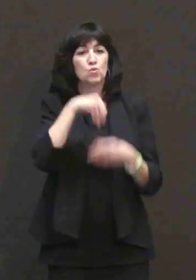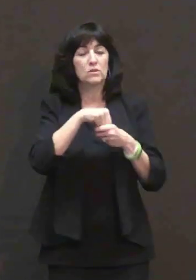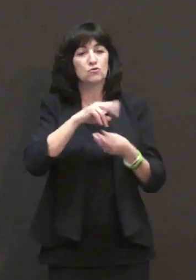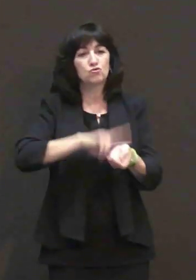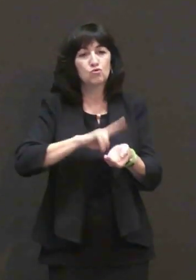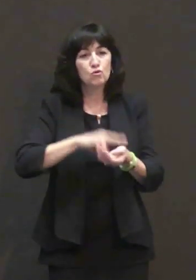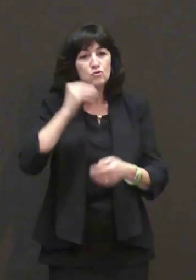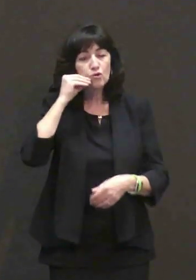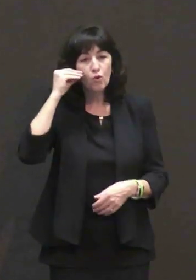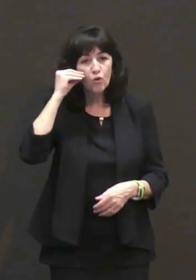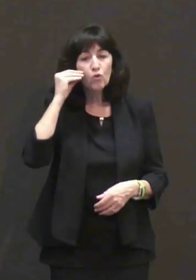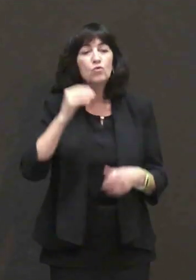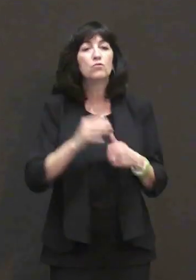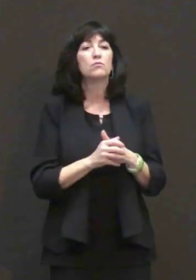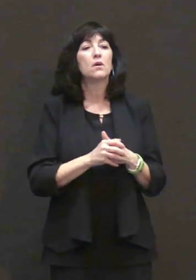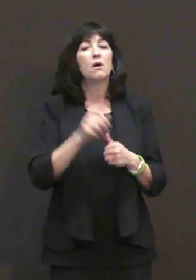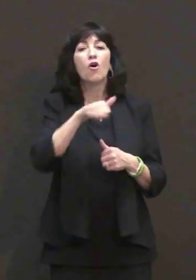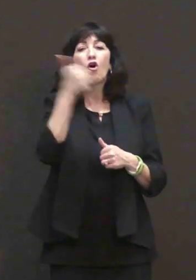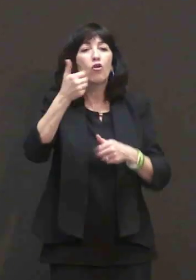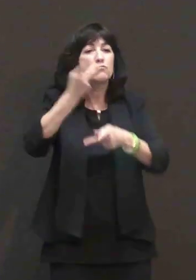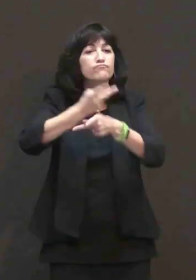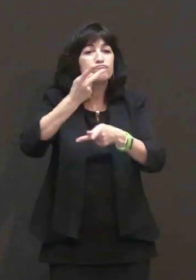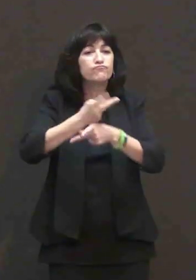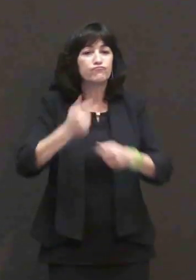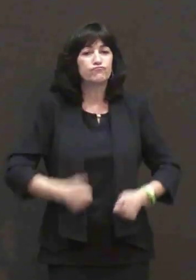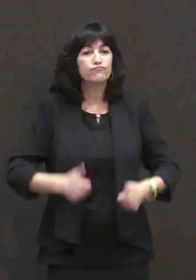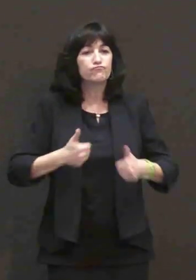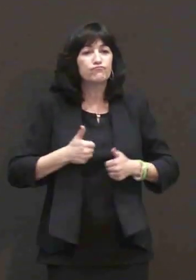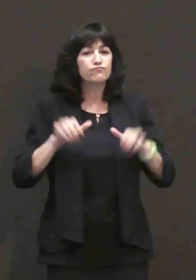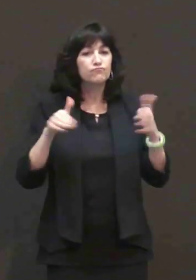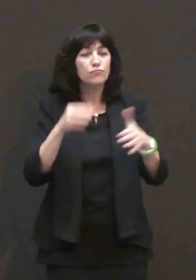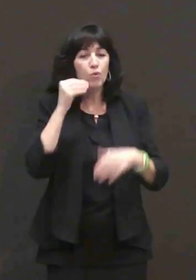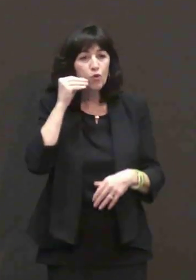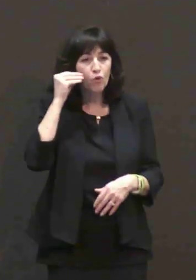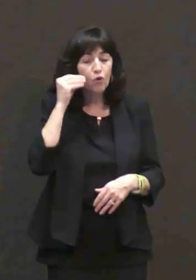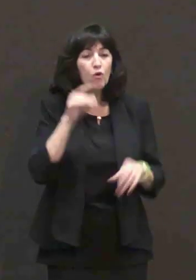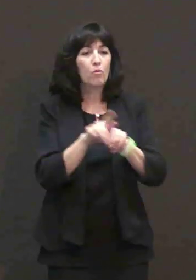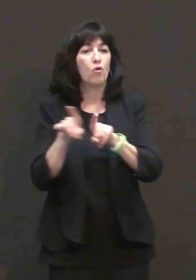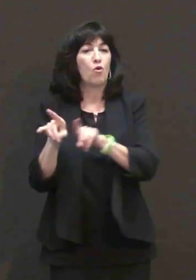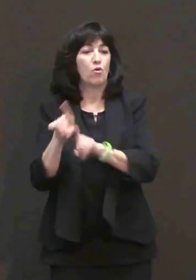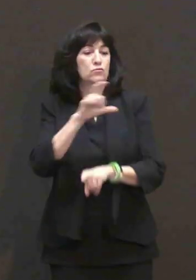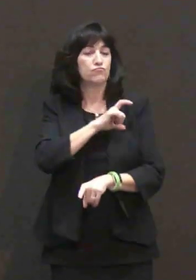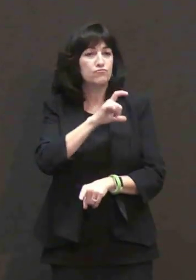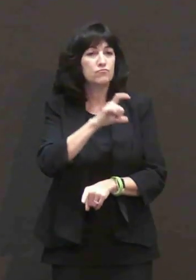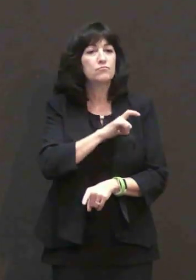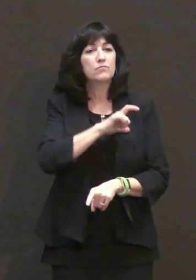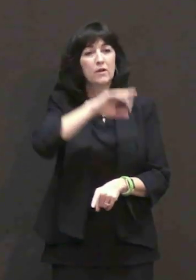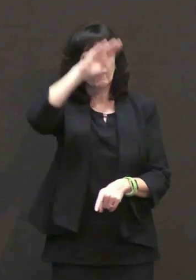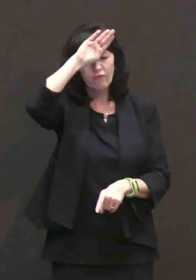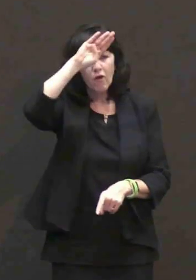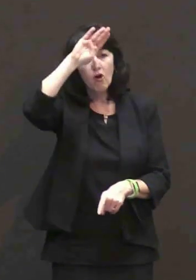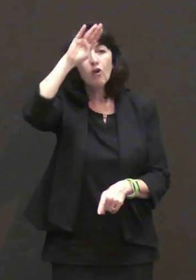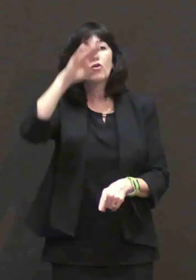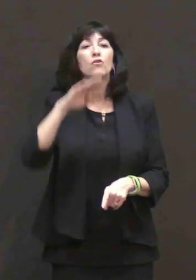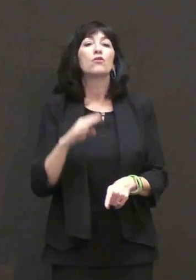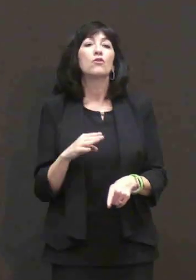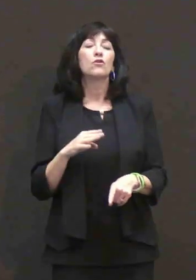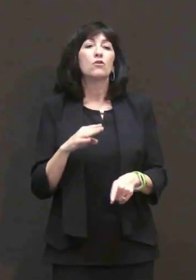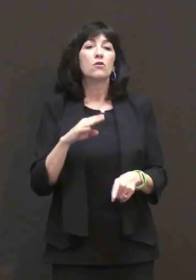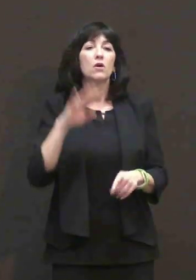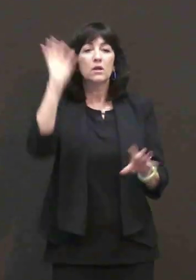other residential settings, and of course, healthcare providers and first responders. You may have learned